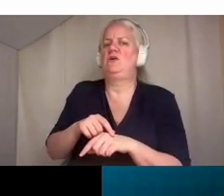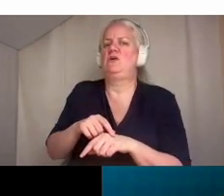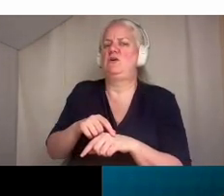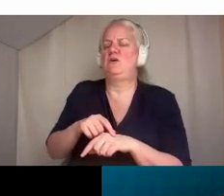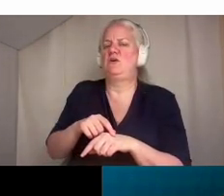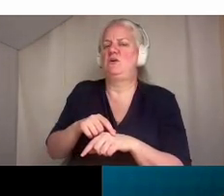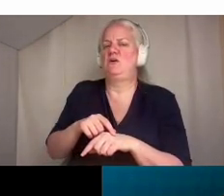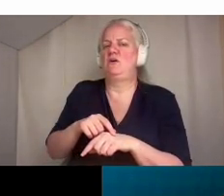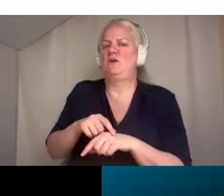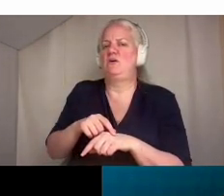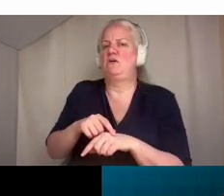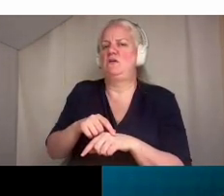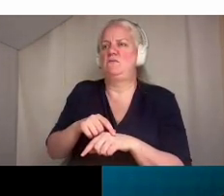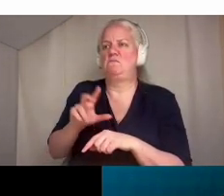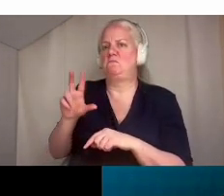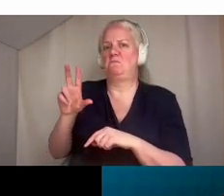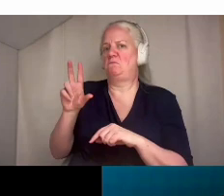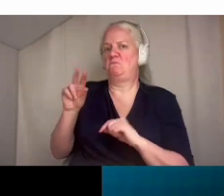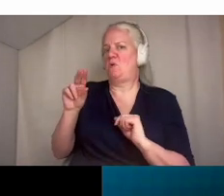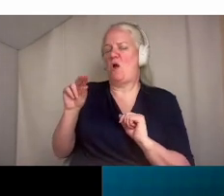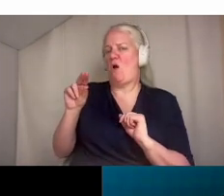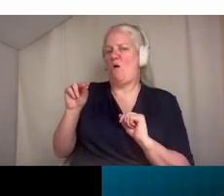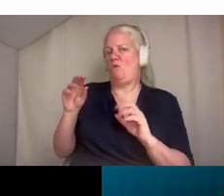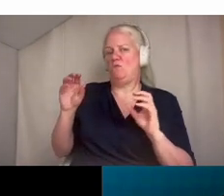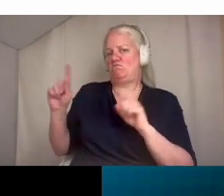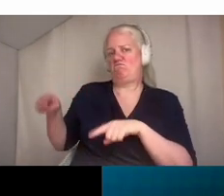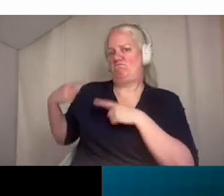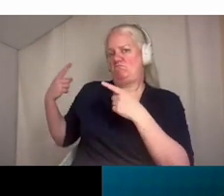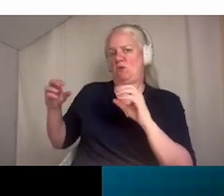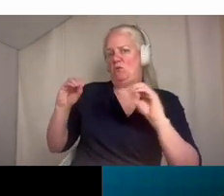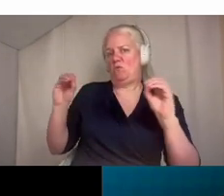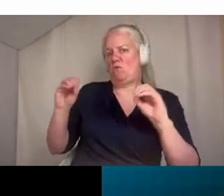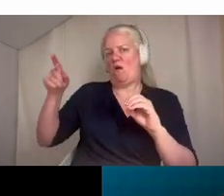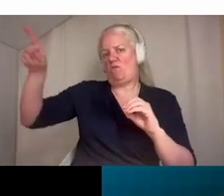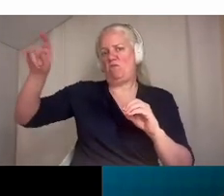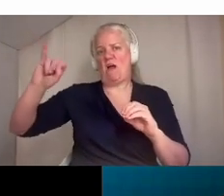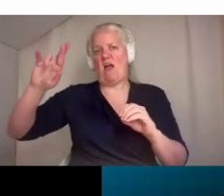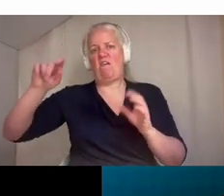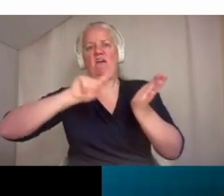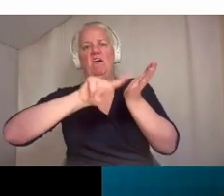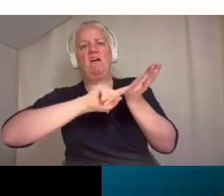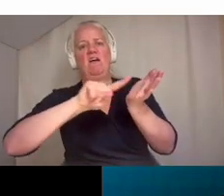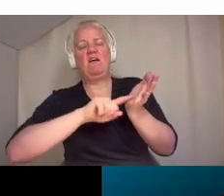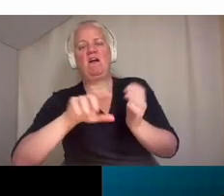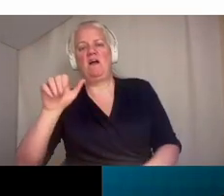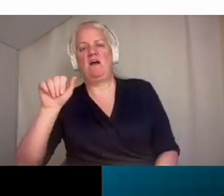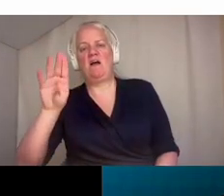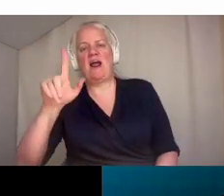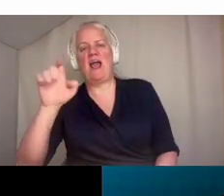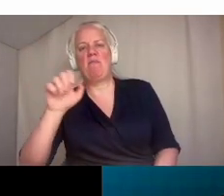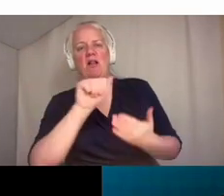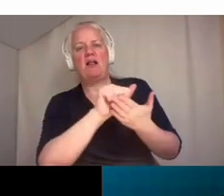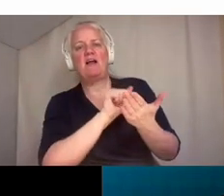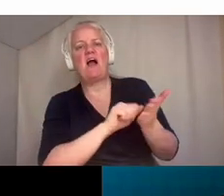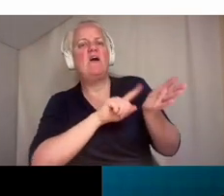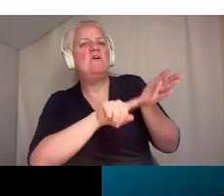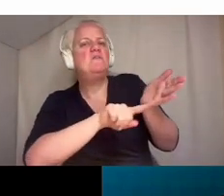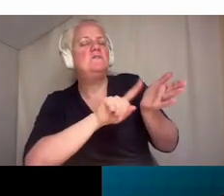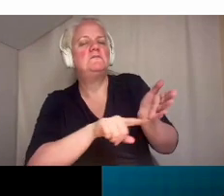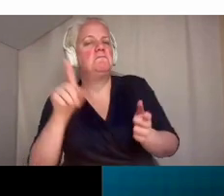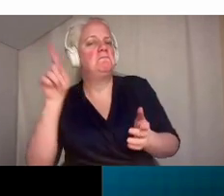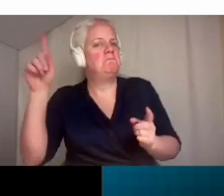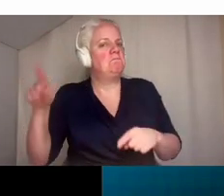to our knowledge, no, there have not been any audits of any ABLE accounts. But as